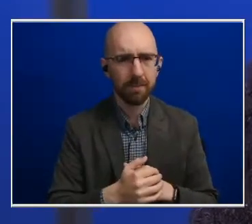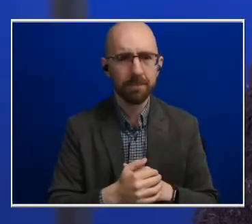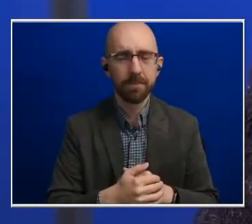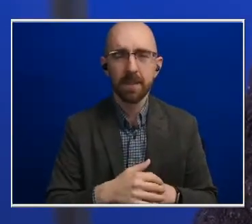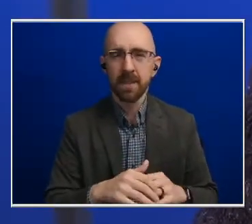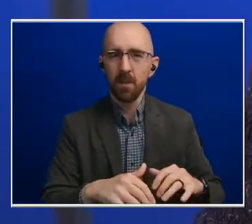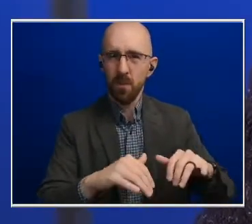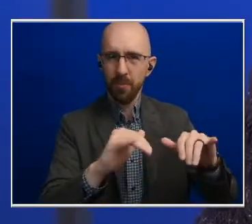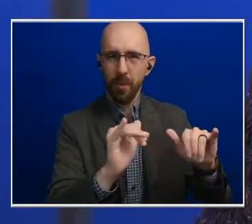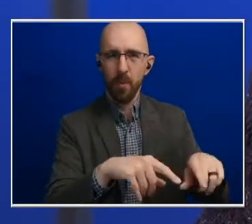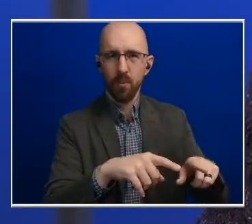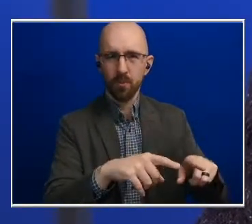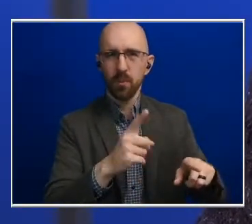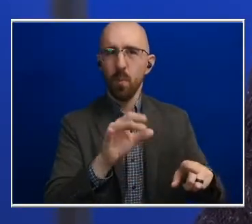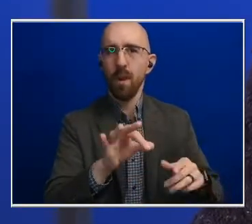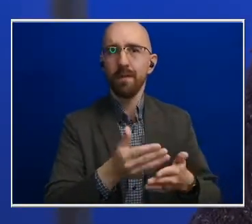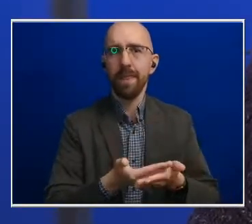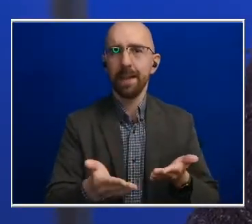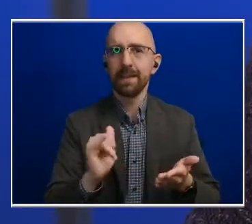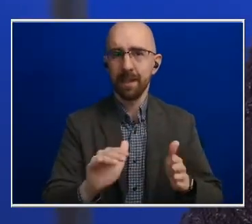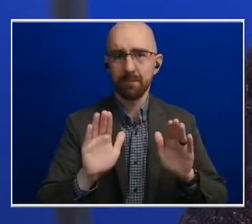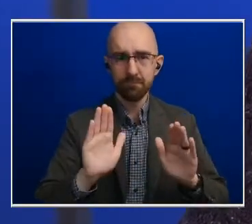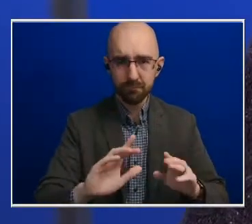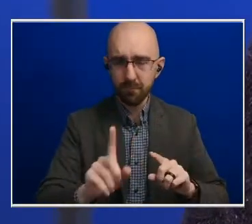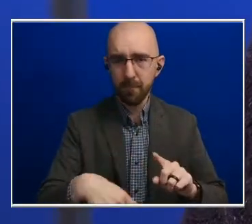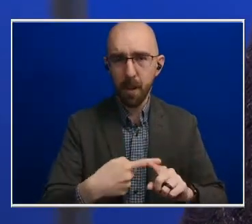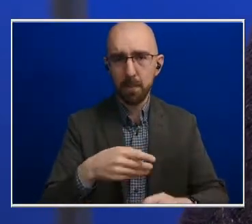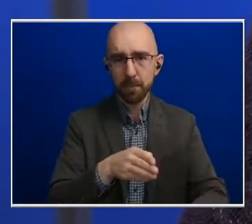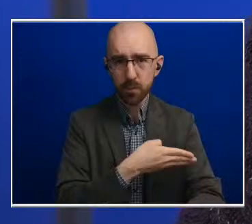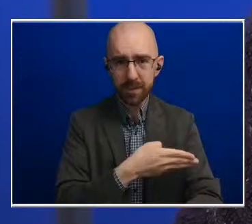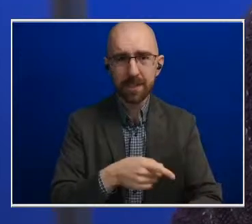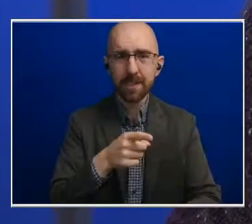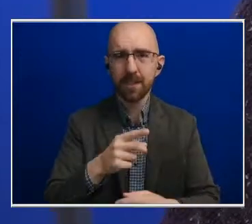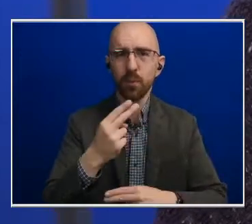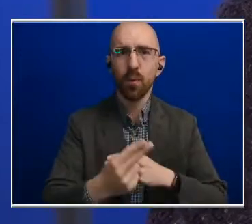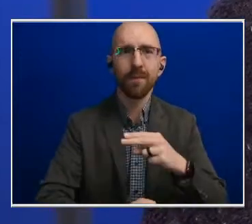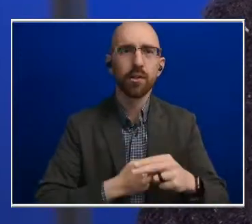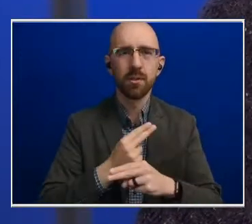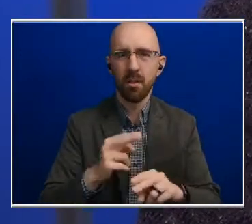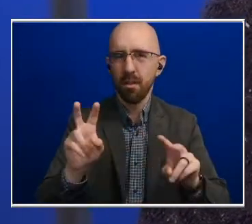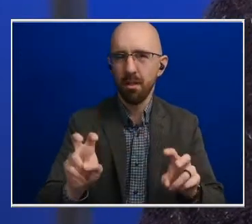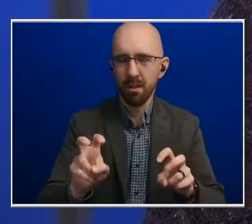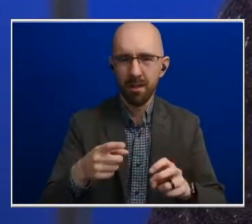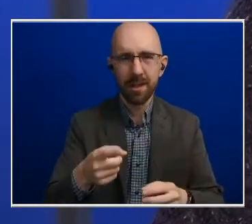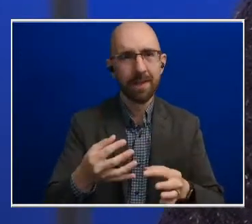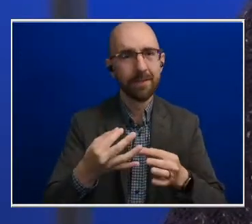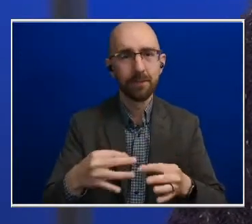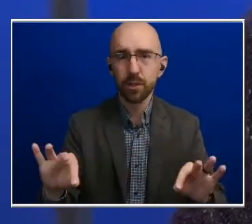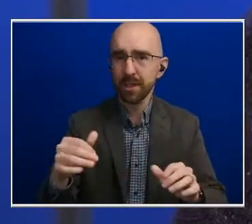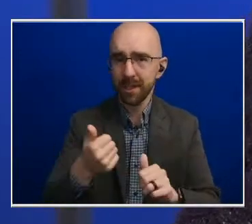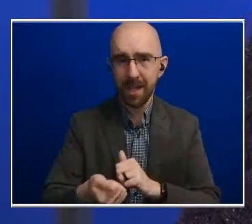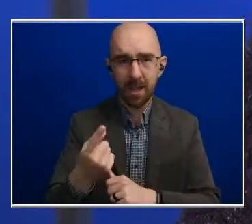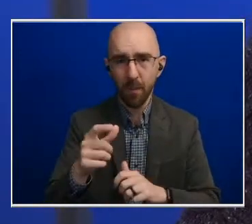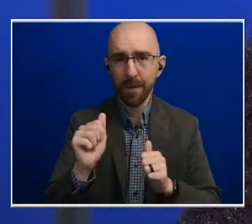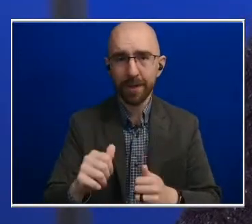one of the things that's wonderful about music is that it is universal, it is free, anyone can sing a song,